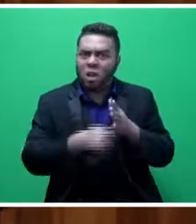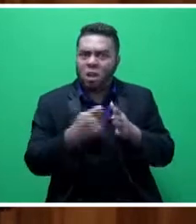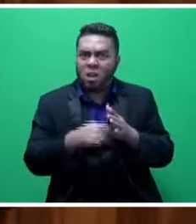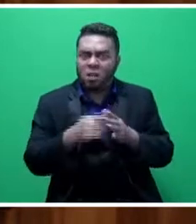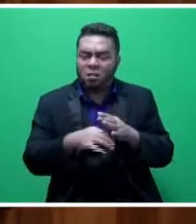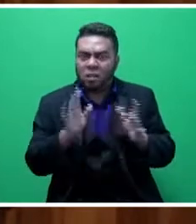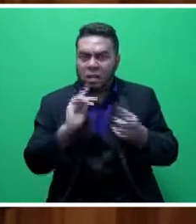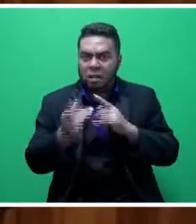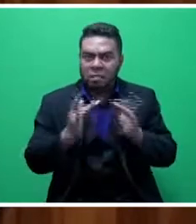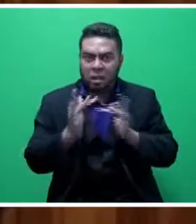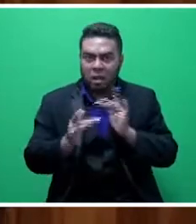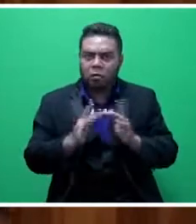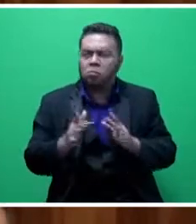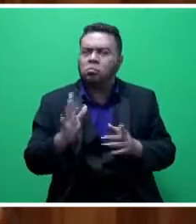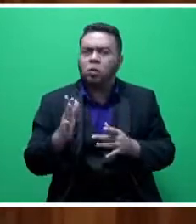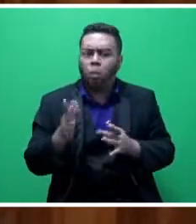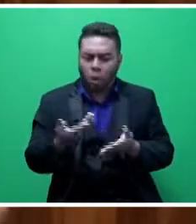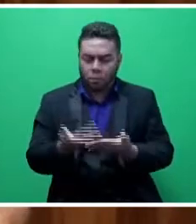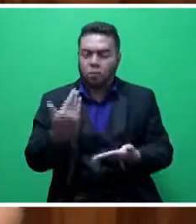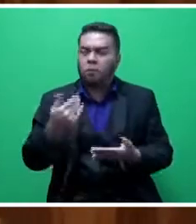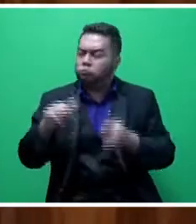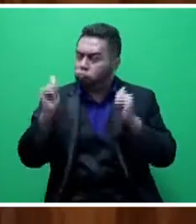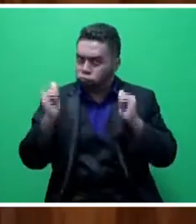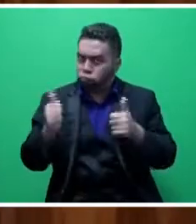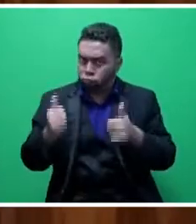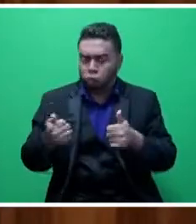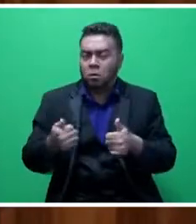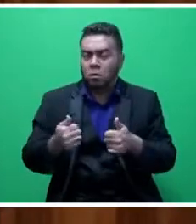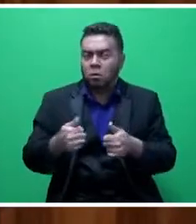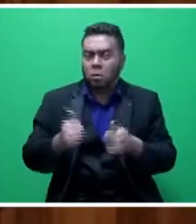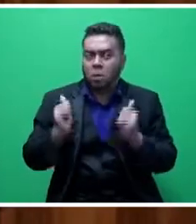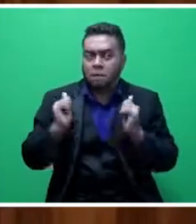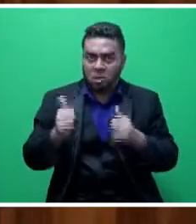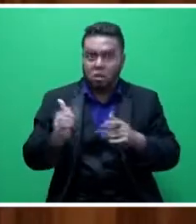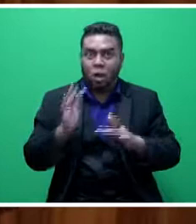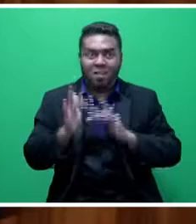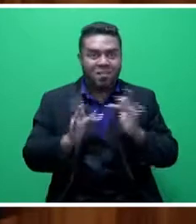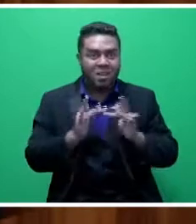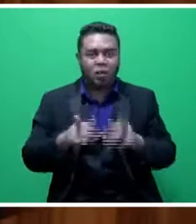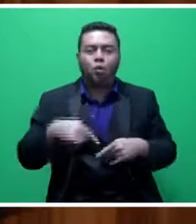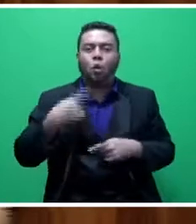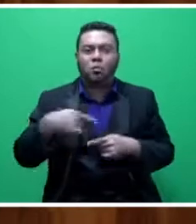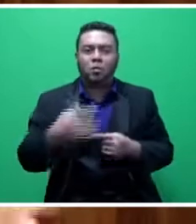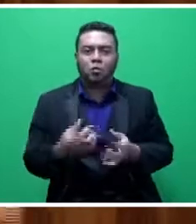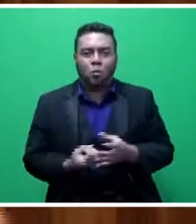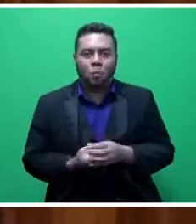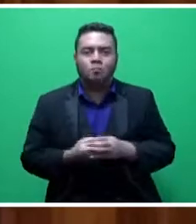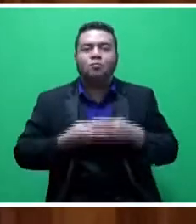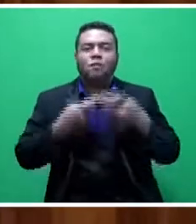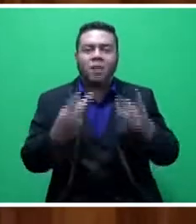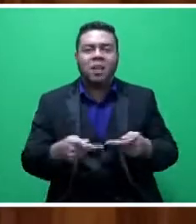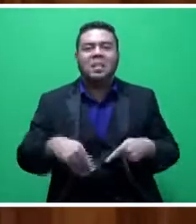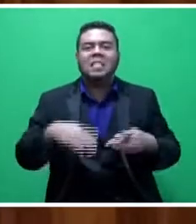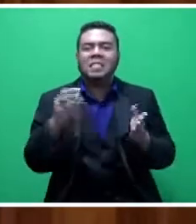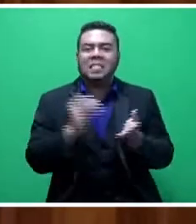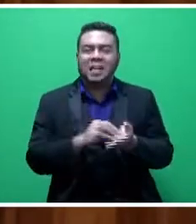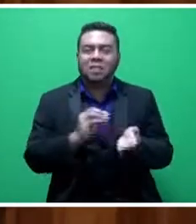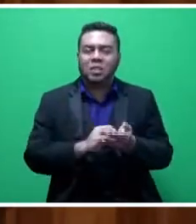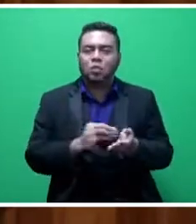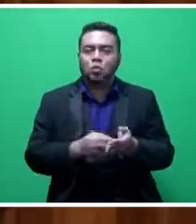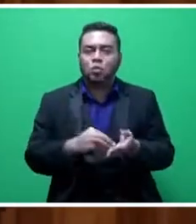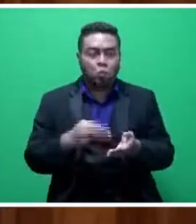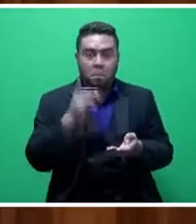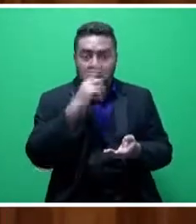this levy on data so that, our internet companies continue to provide this service to our consumers